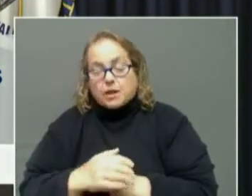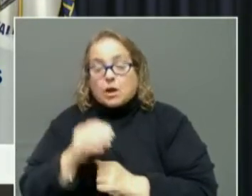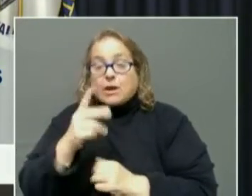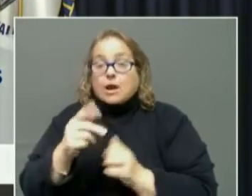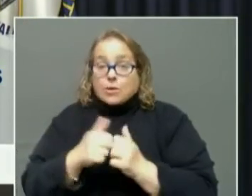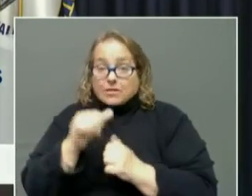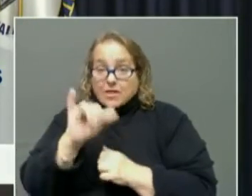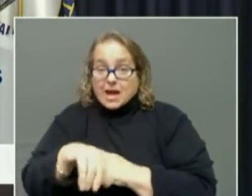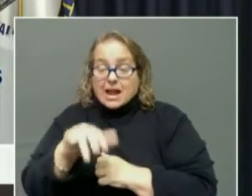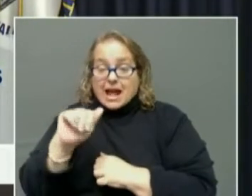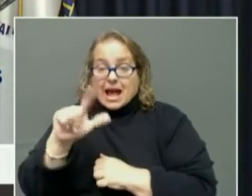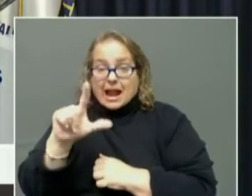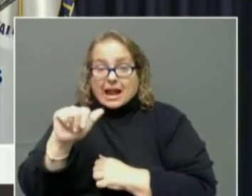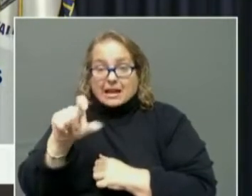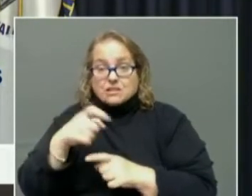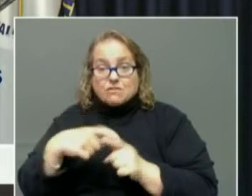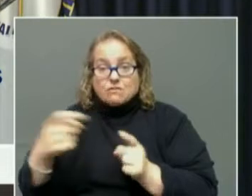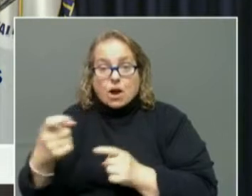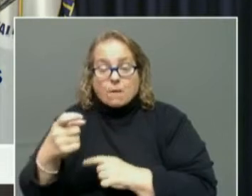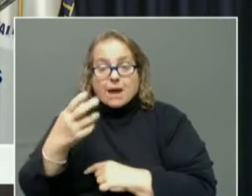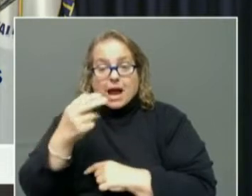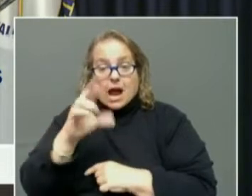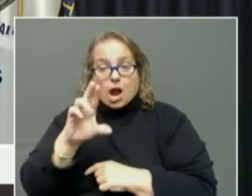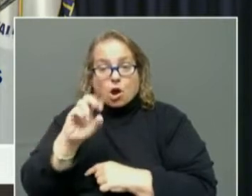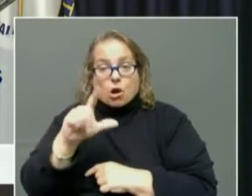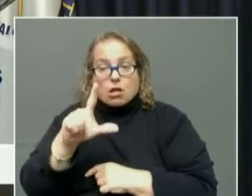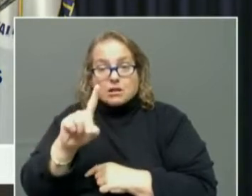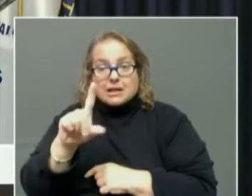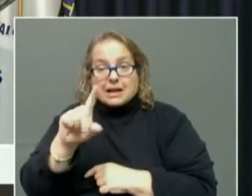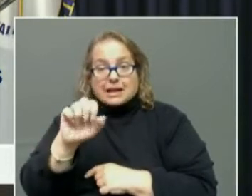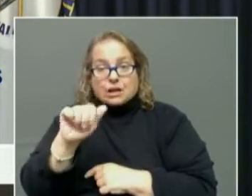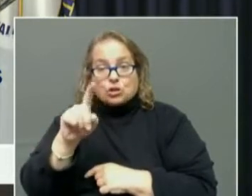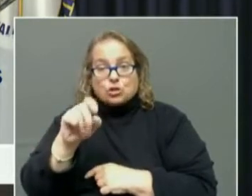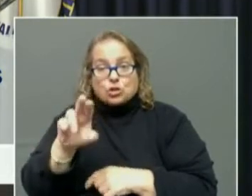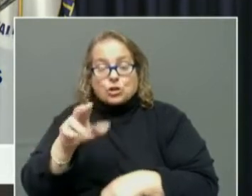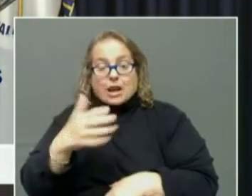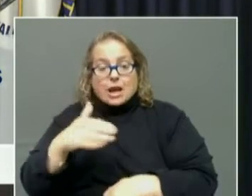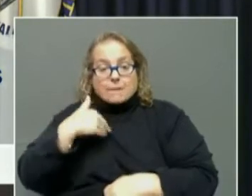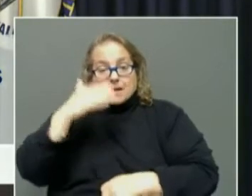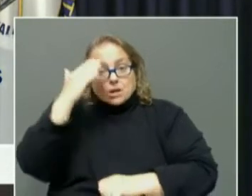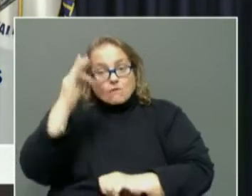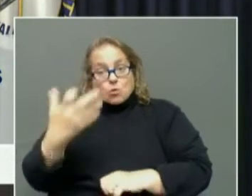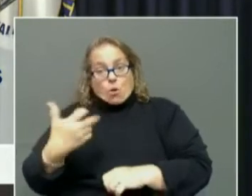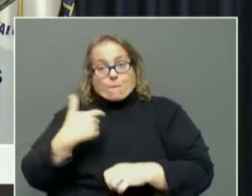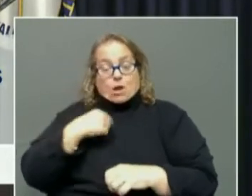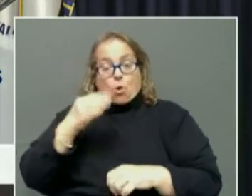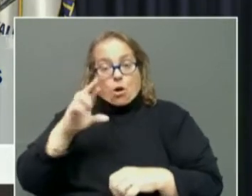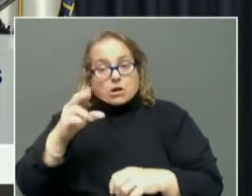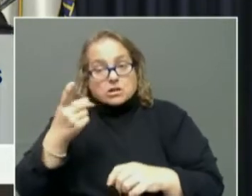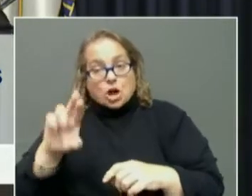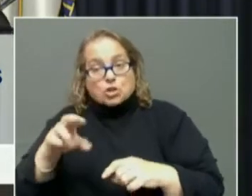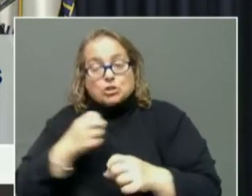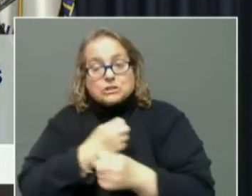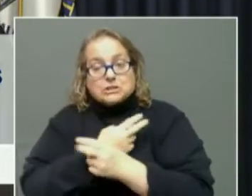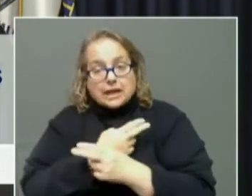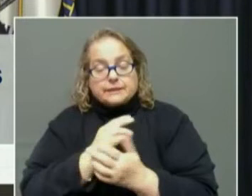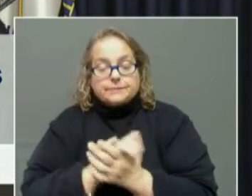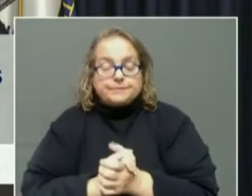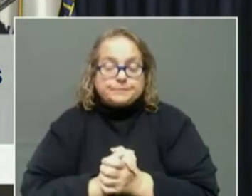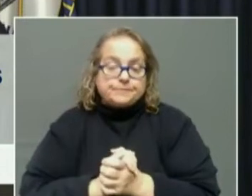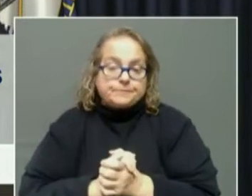Alex Akisto from the Herald Leader. If you'll just let us know if you want me or Dr. Stack, we'll accommodate.